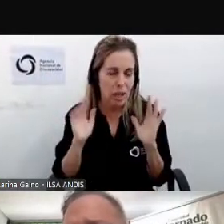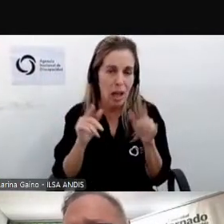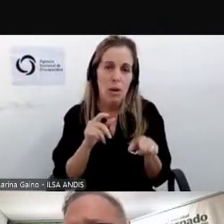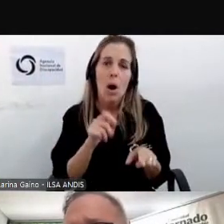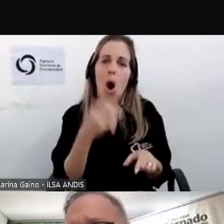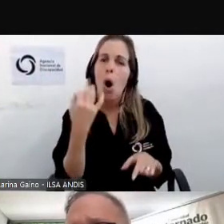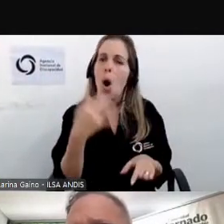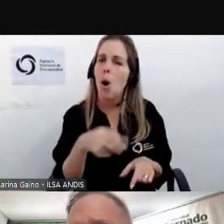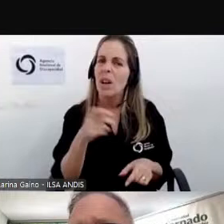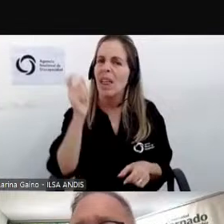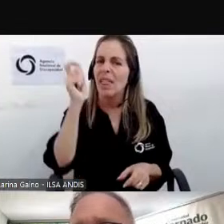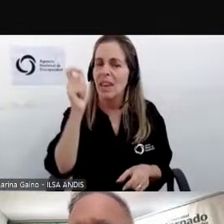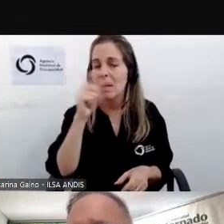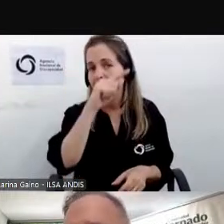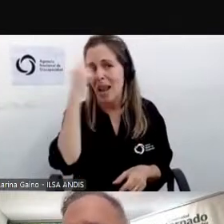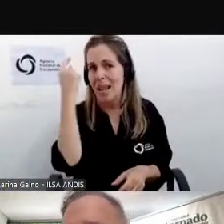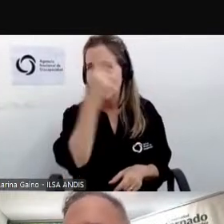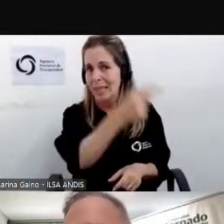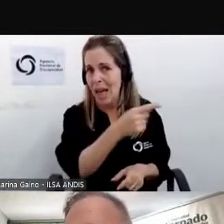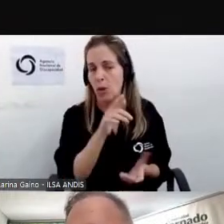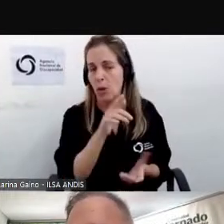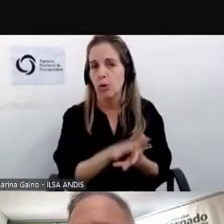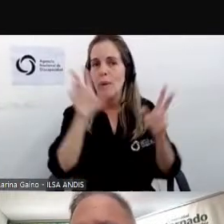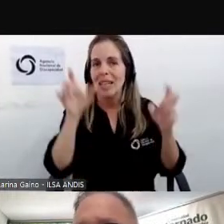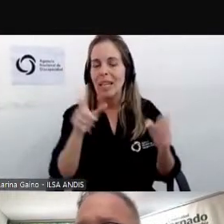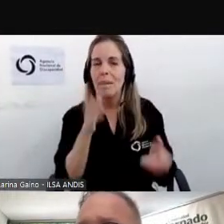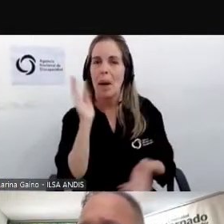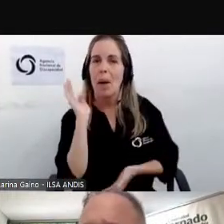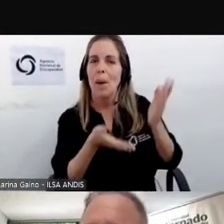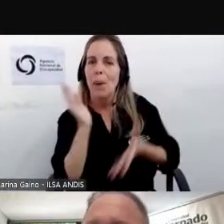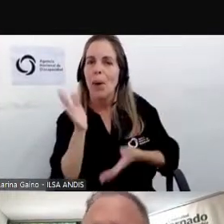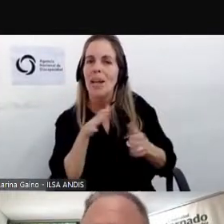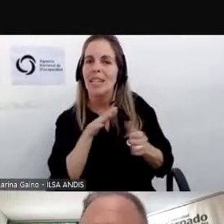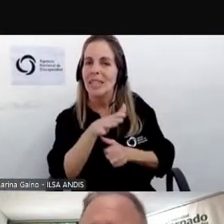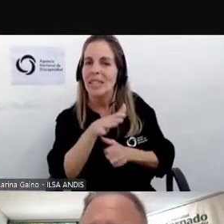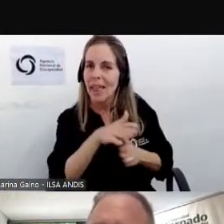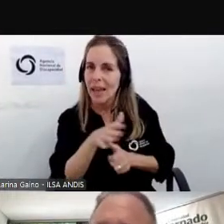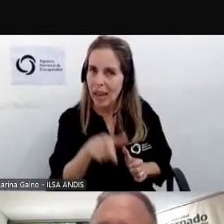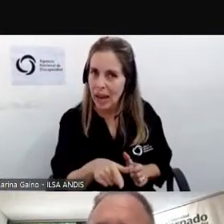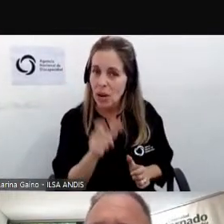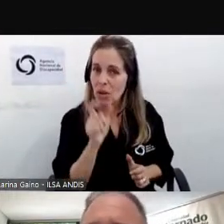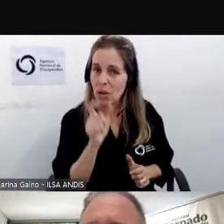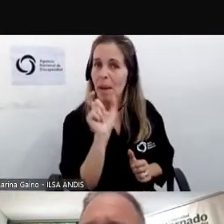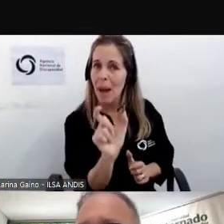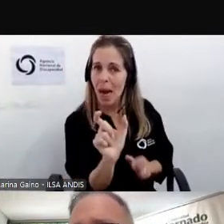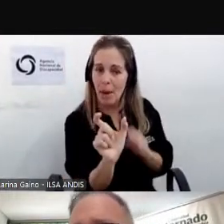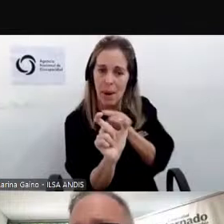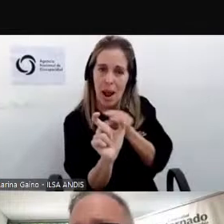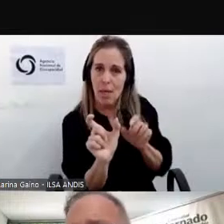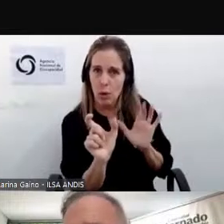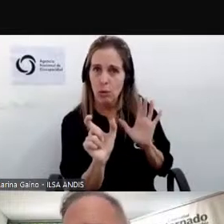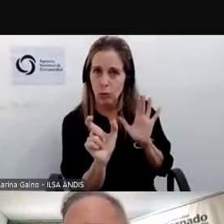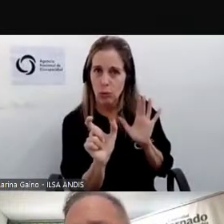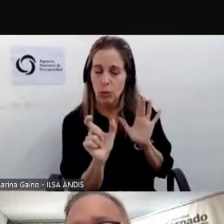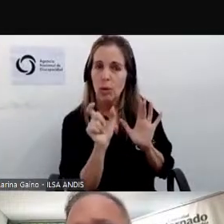international law, we speak of due diligence and the state obligation as regards gender-based